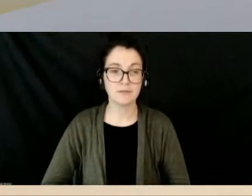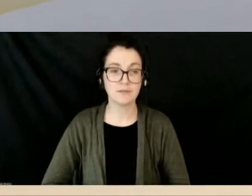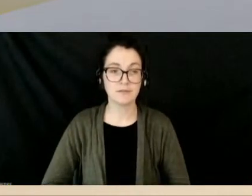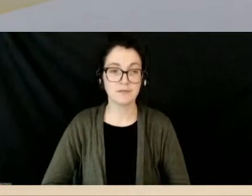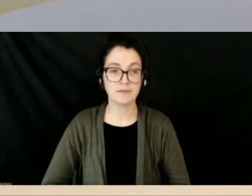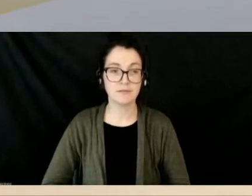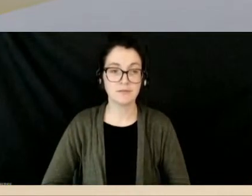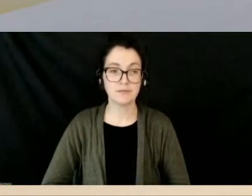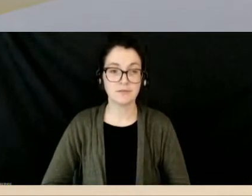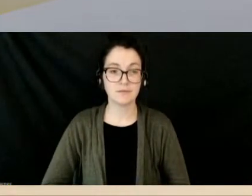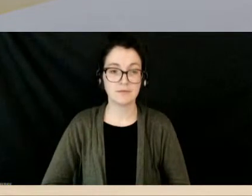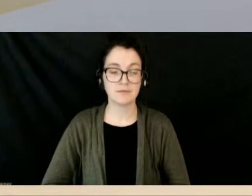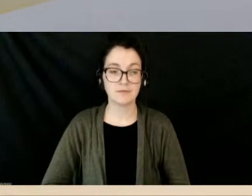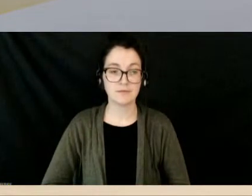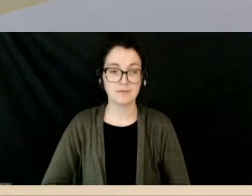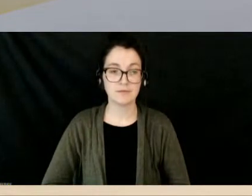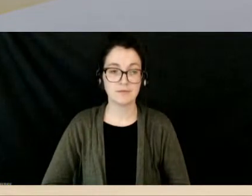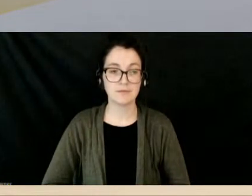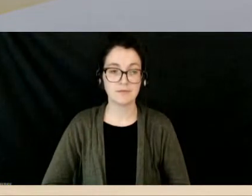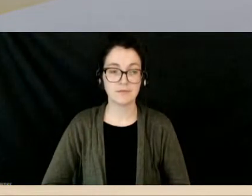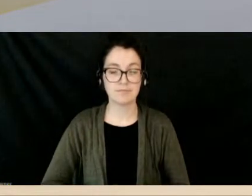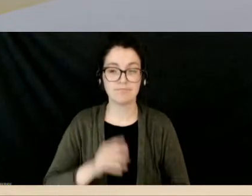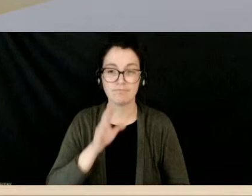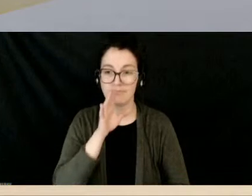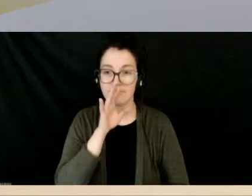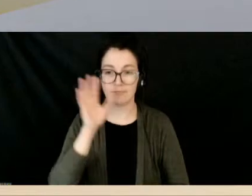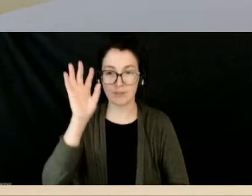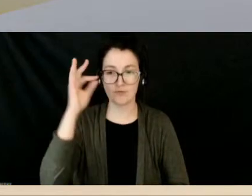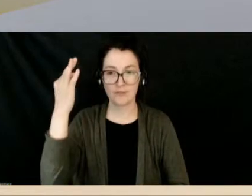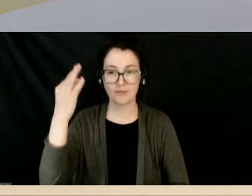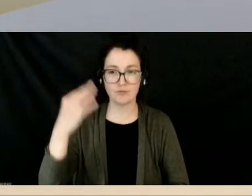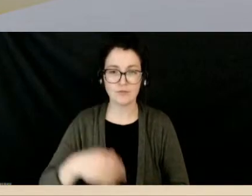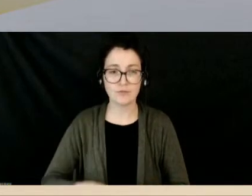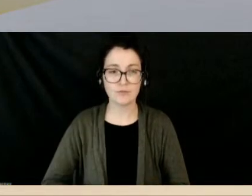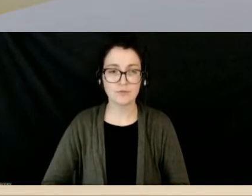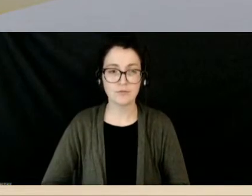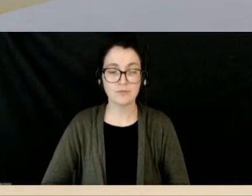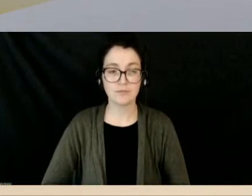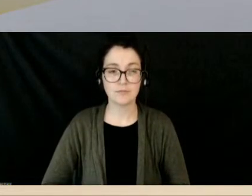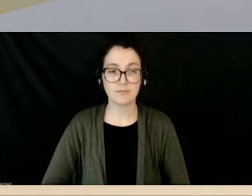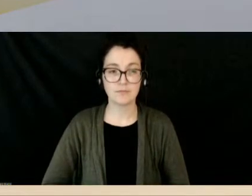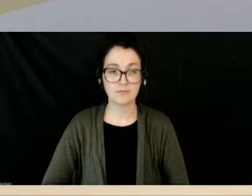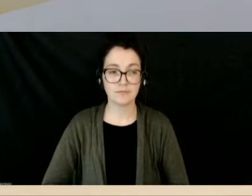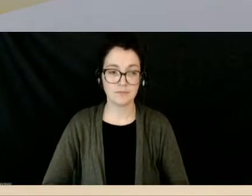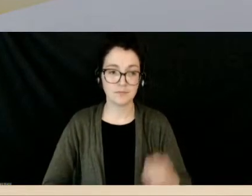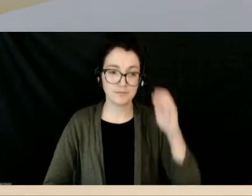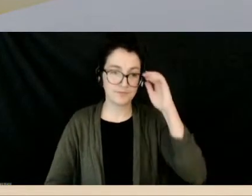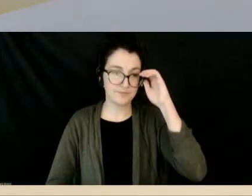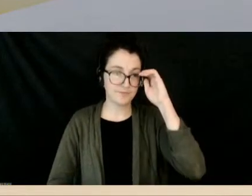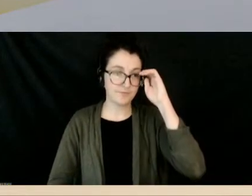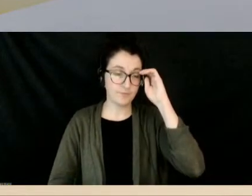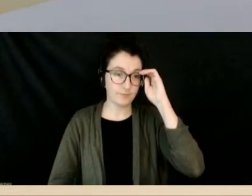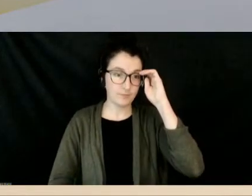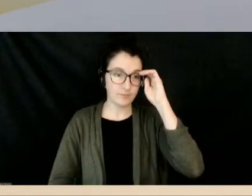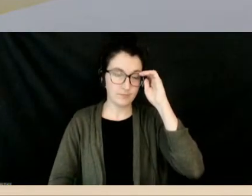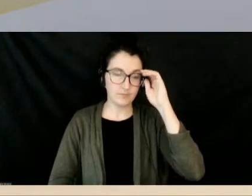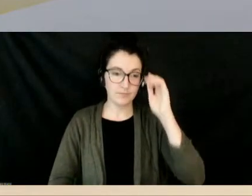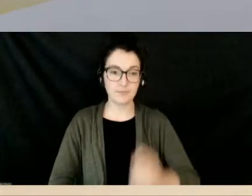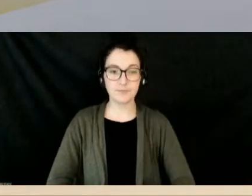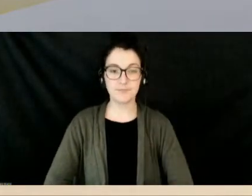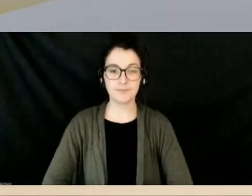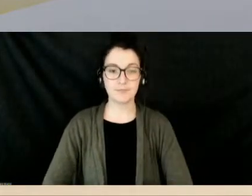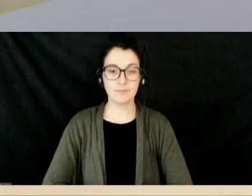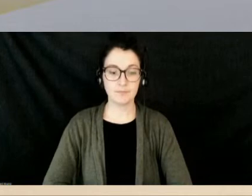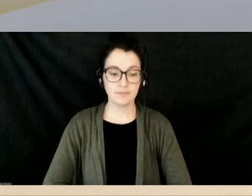Morrison. Concernant les critères pour les personnes, les insulaires partiellement vaccinées, comment peut-on prouver